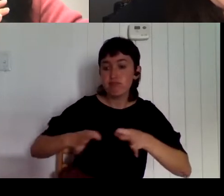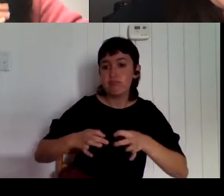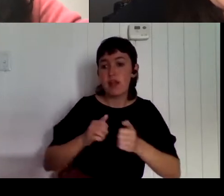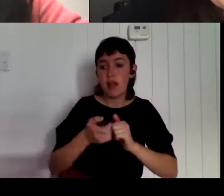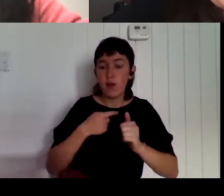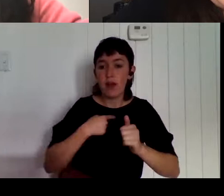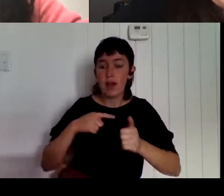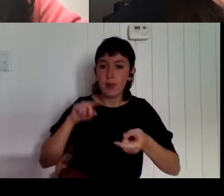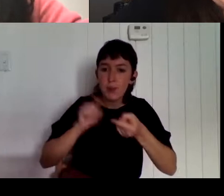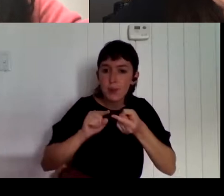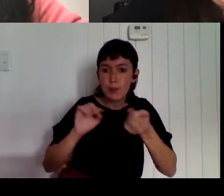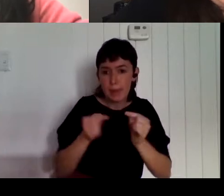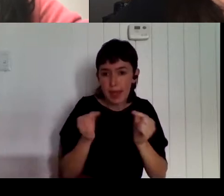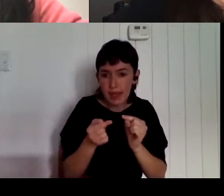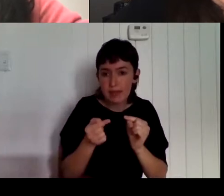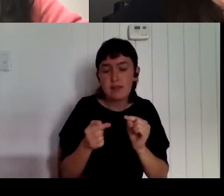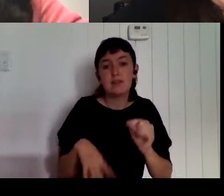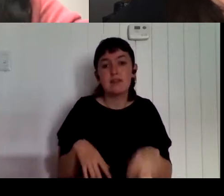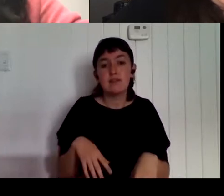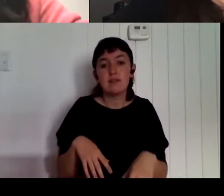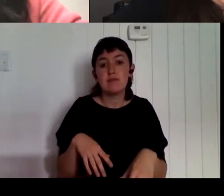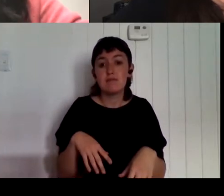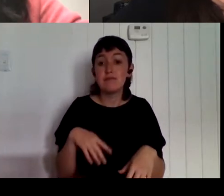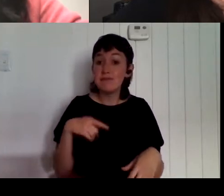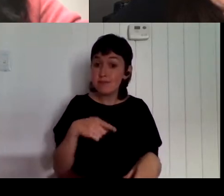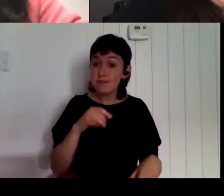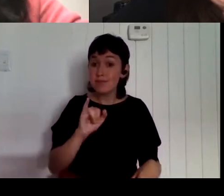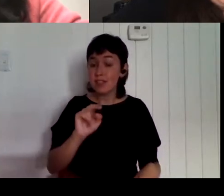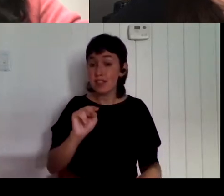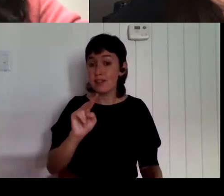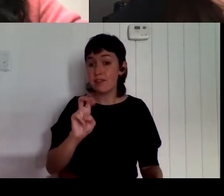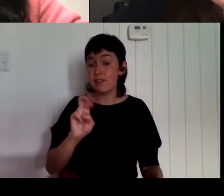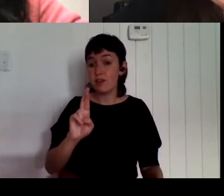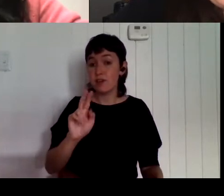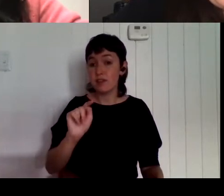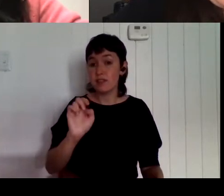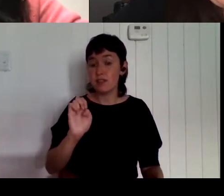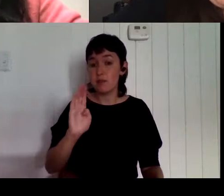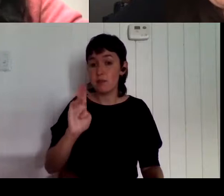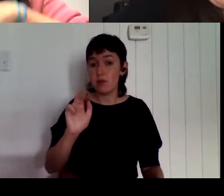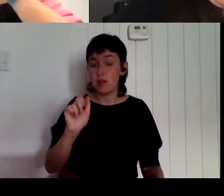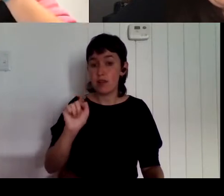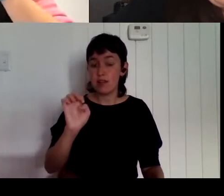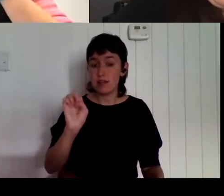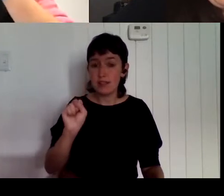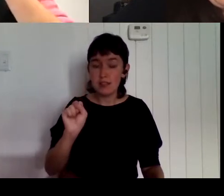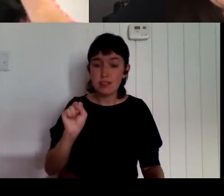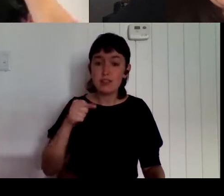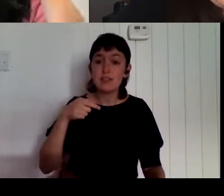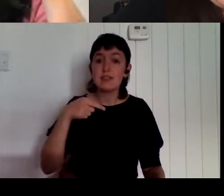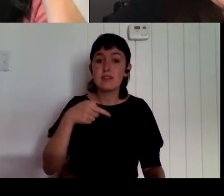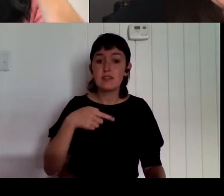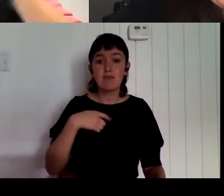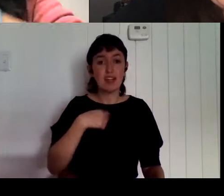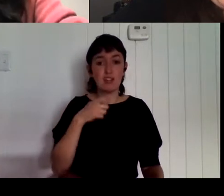nothing about it. I do believe they don't like it. If I can anthropomorphize them a little bit, they do retract